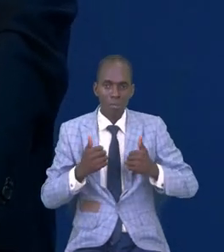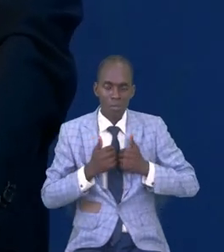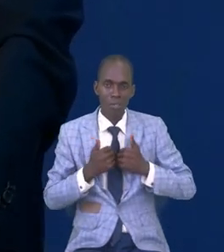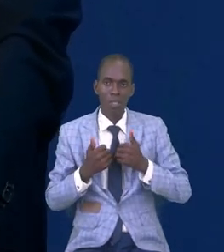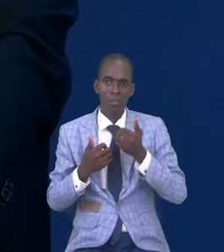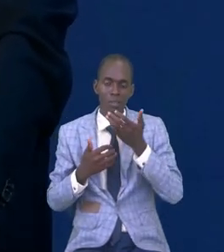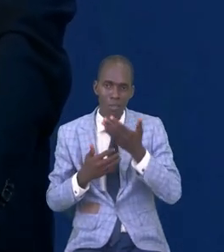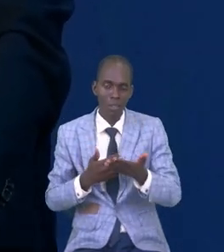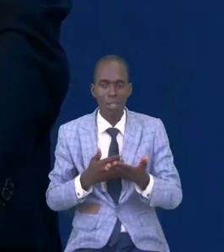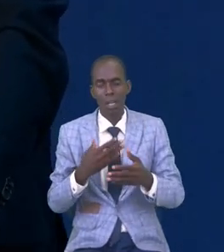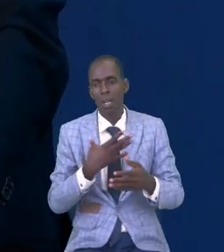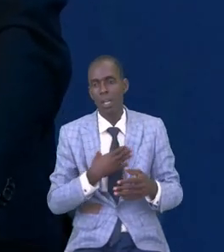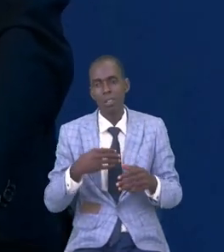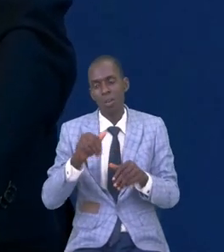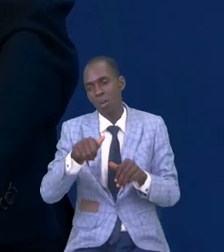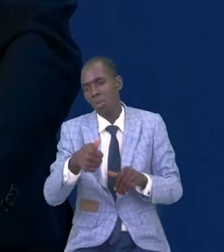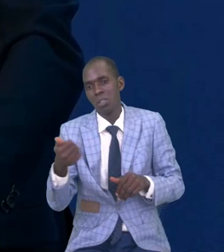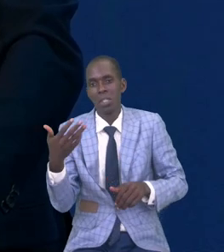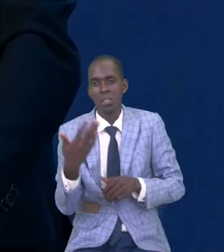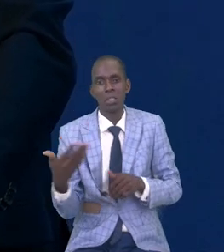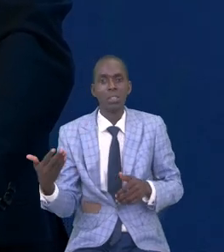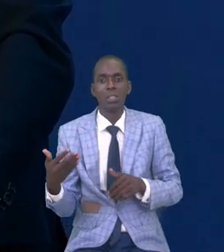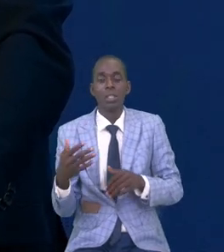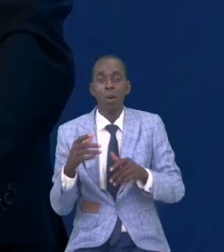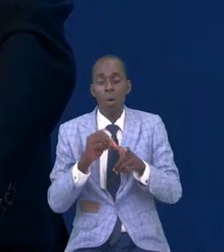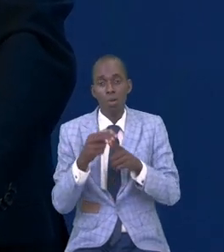WhatsApp to